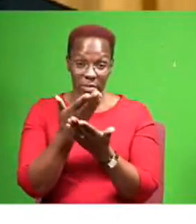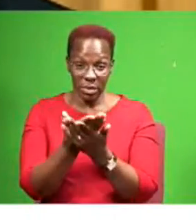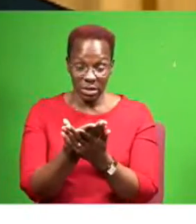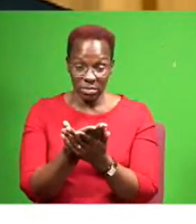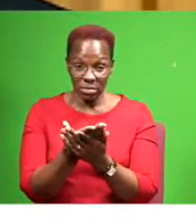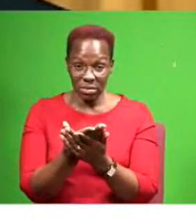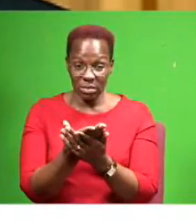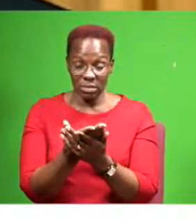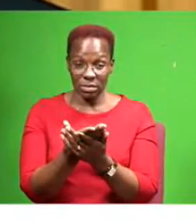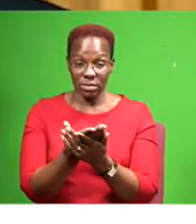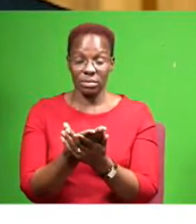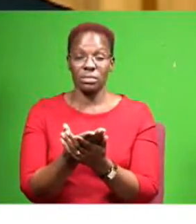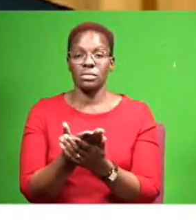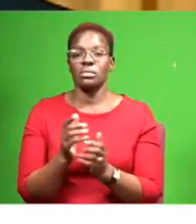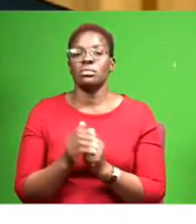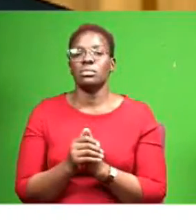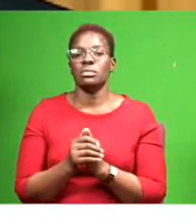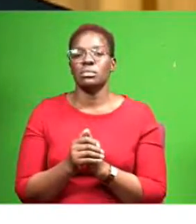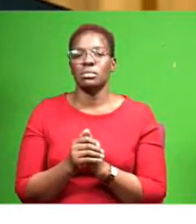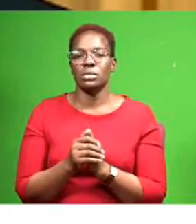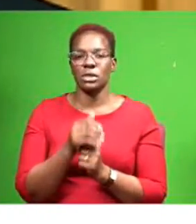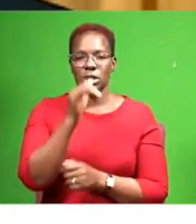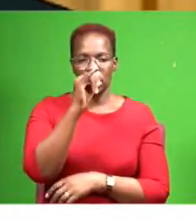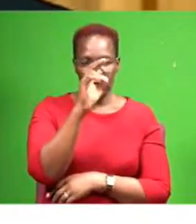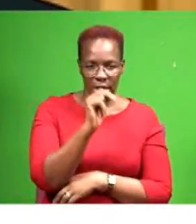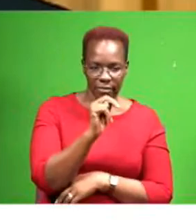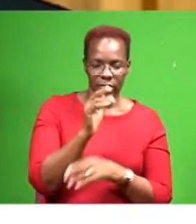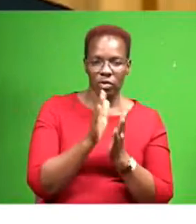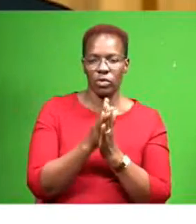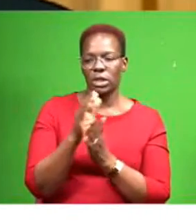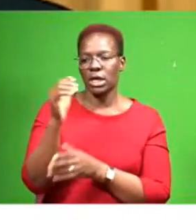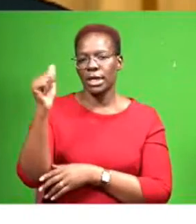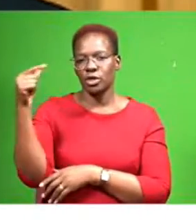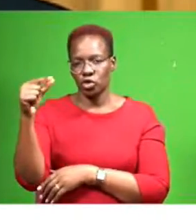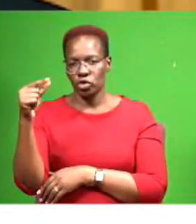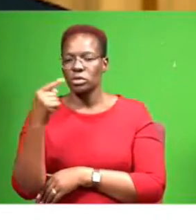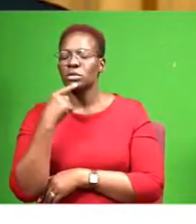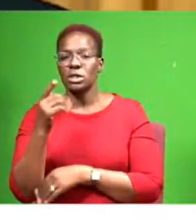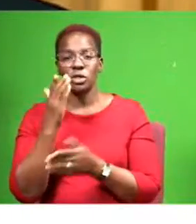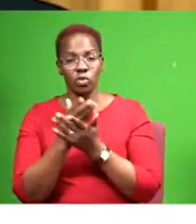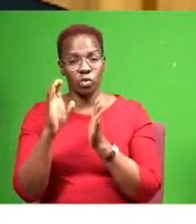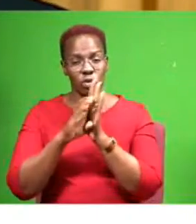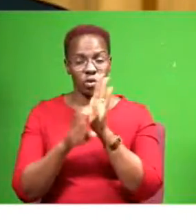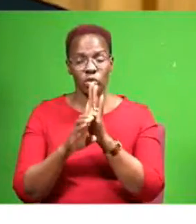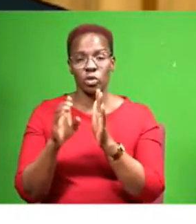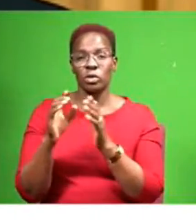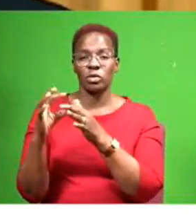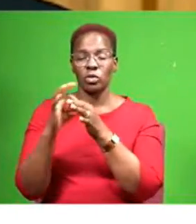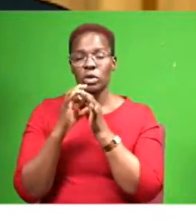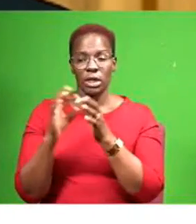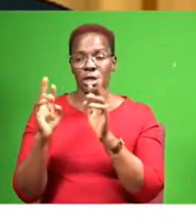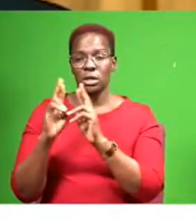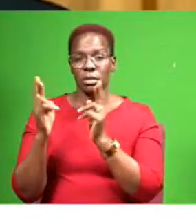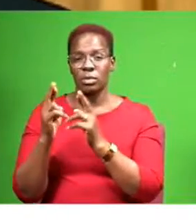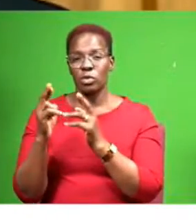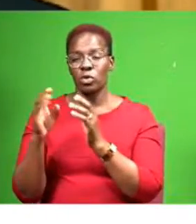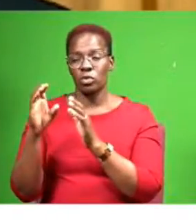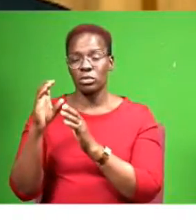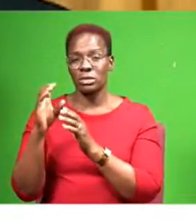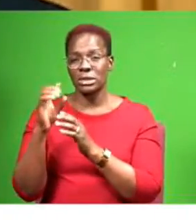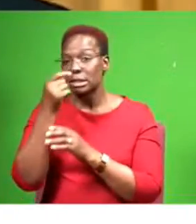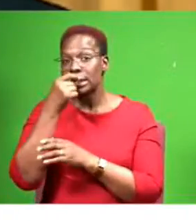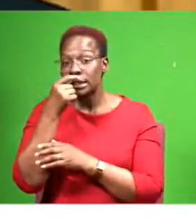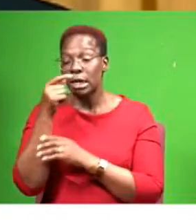Dianabo versus the Attorney General, where they said, among other things, that the Constitution of the United Republic of Tanzania is a living